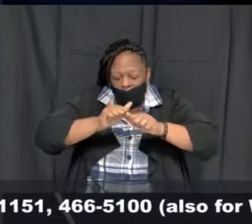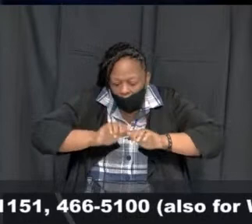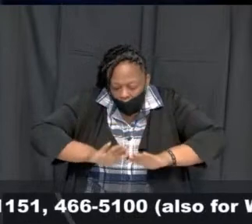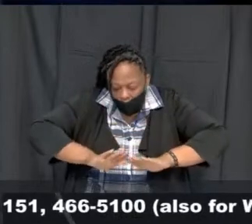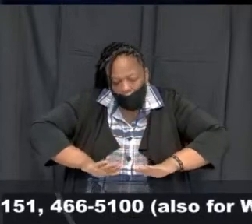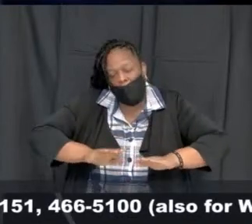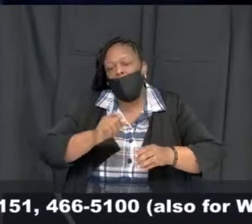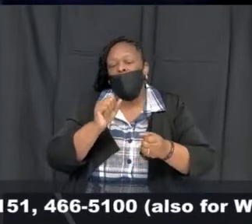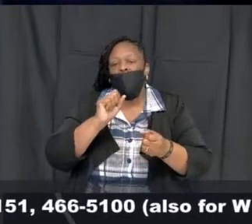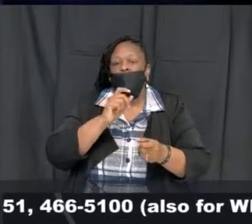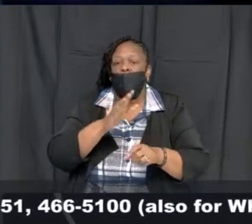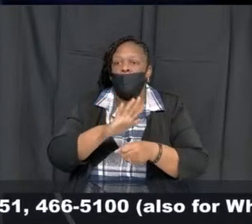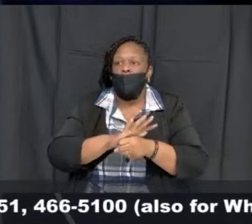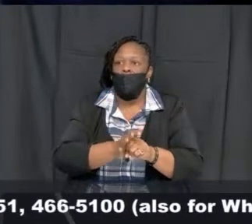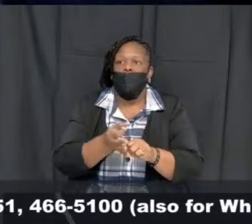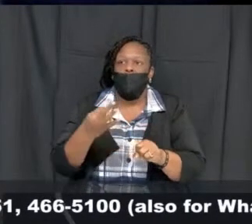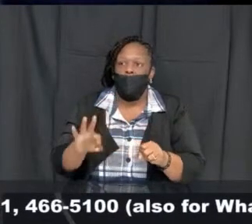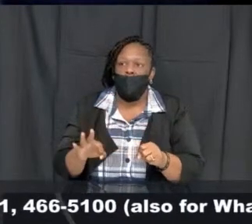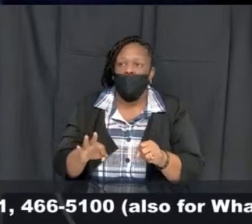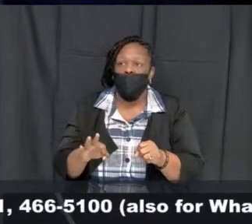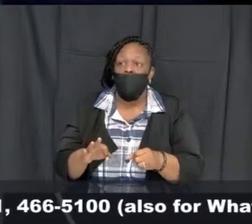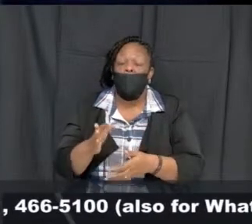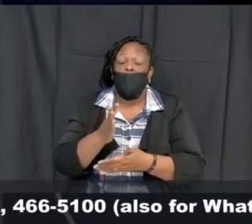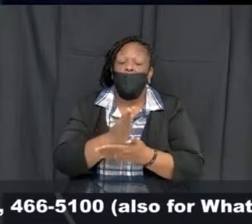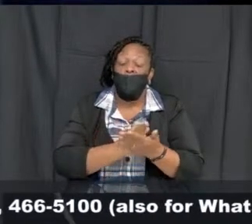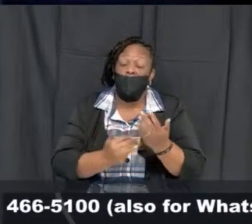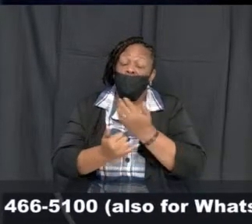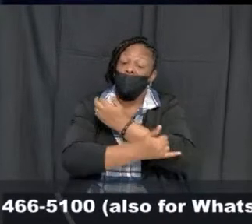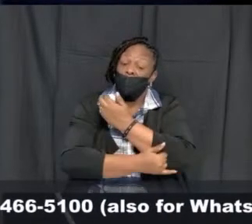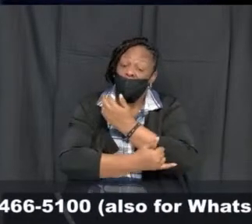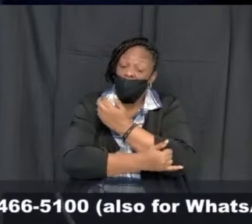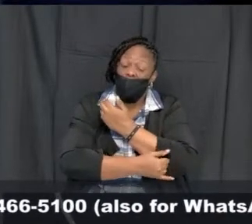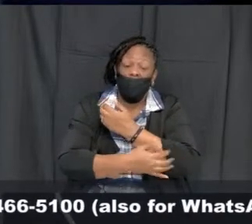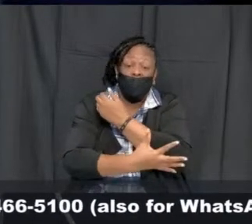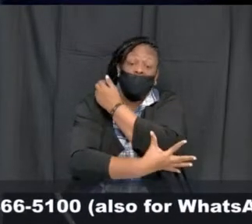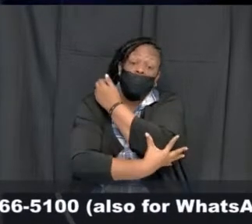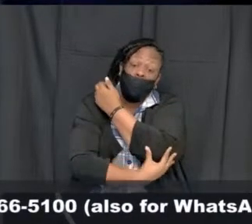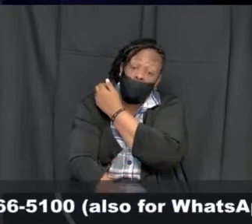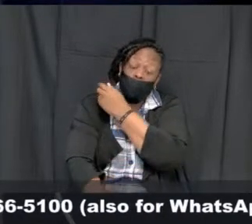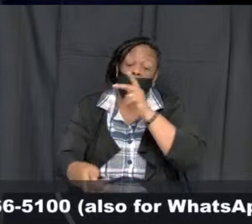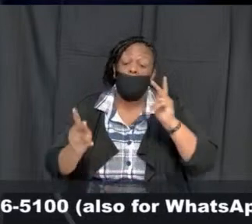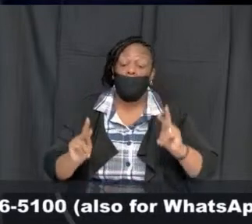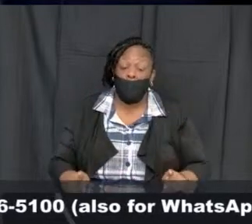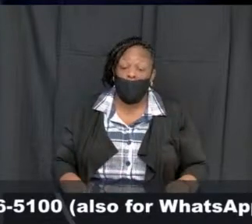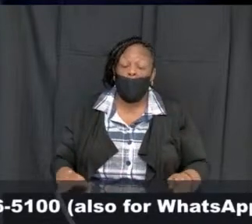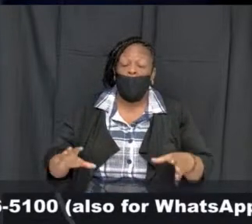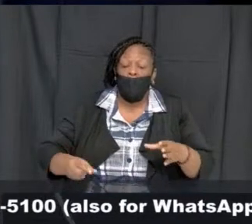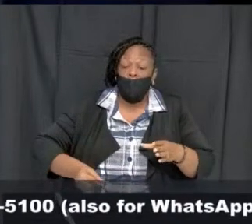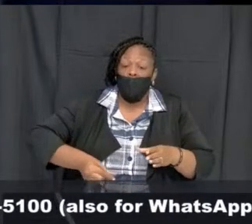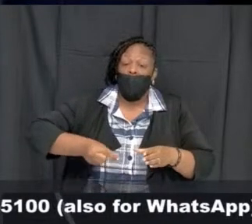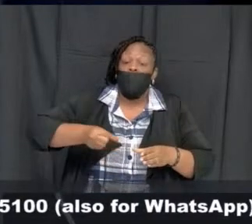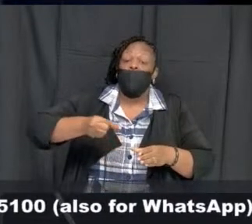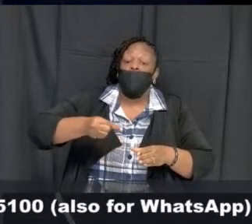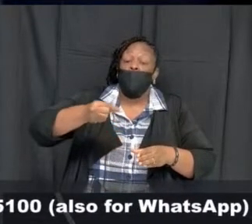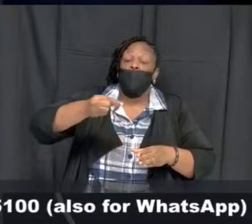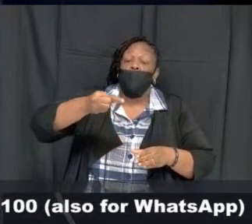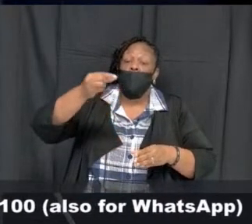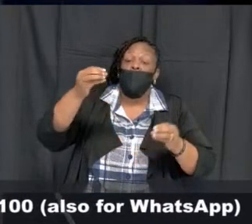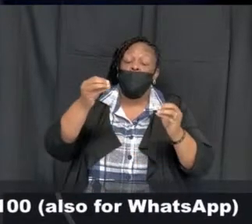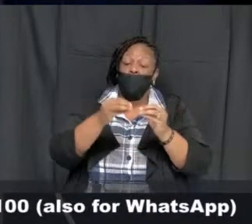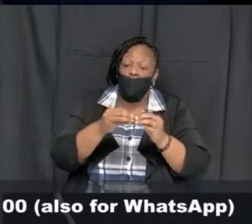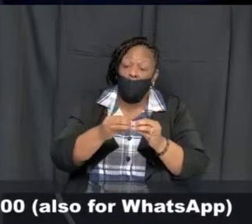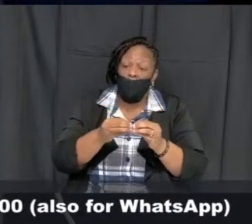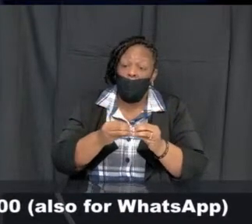Many economies are already in dire straits. Poverty is expanding, unemployment is rising, economies are